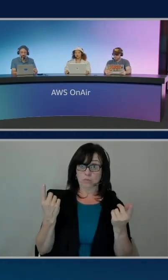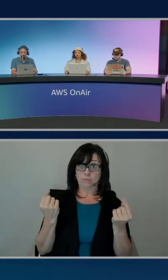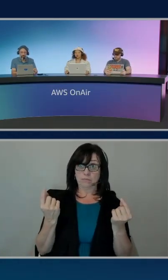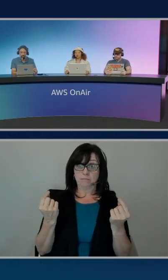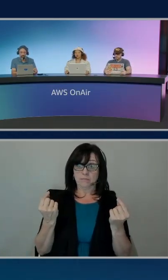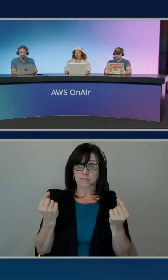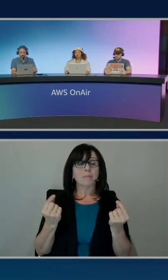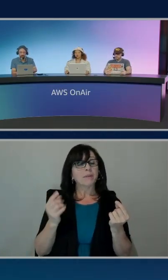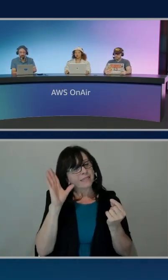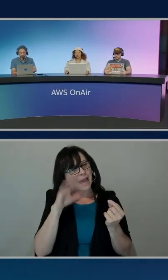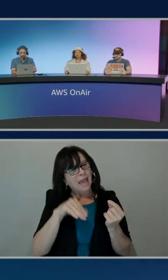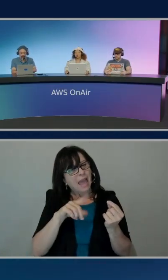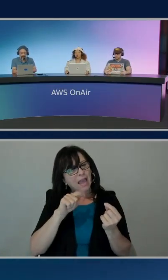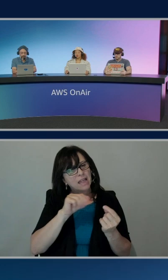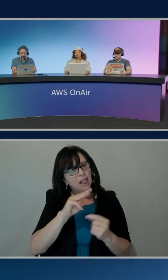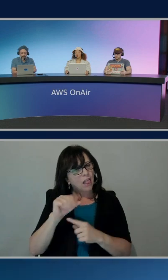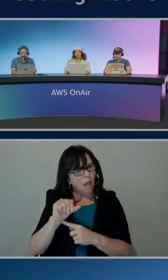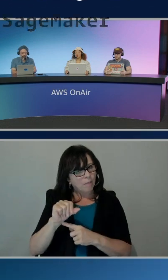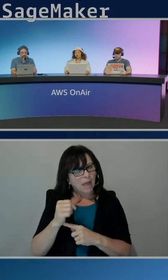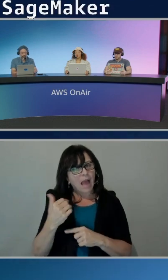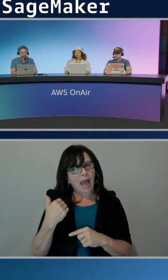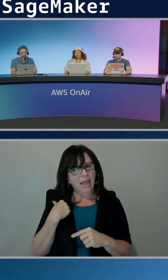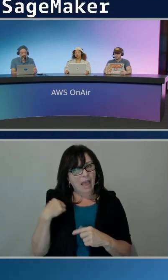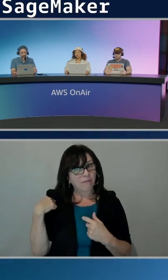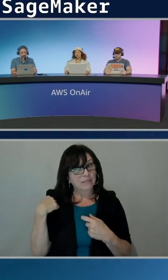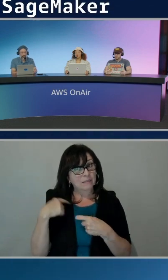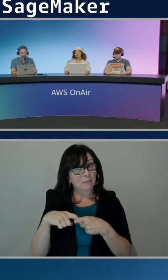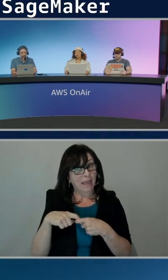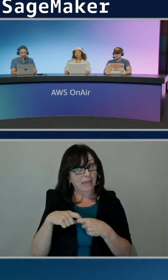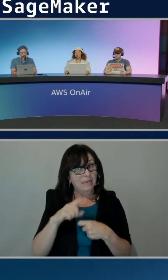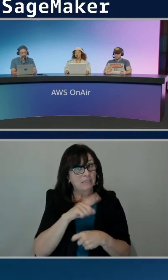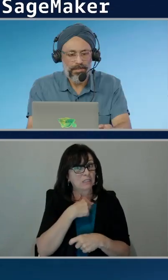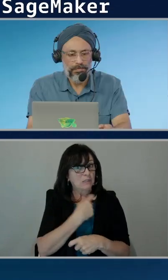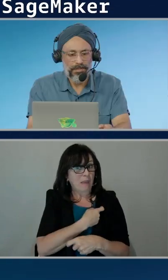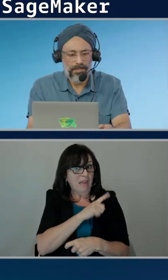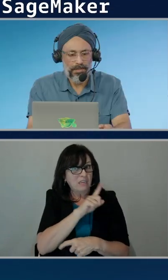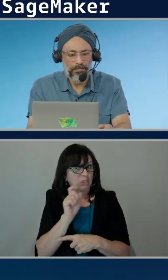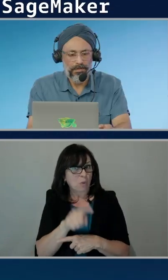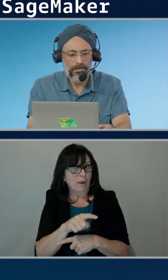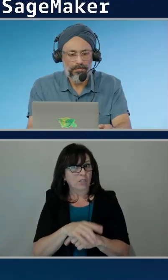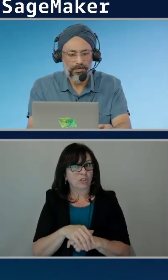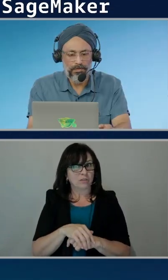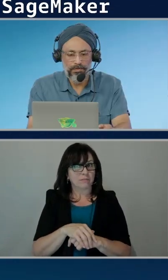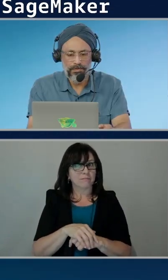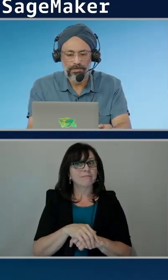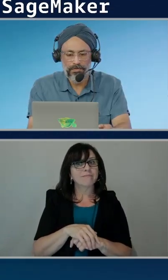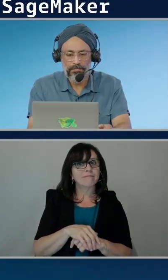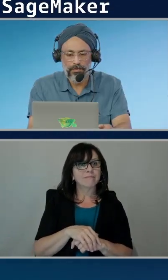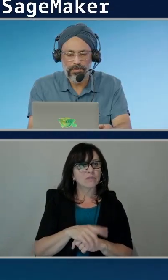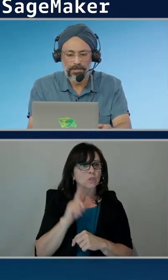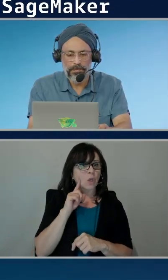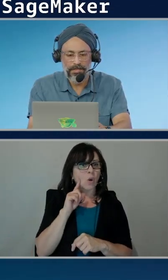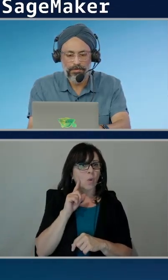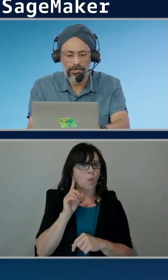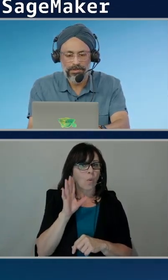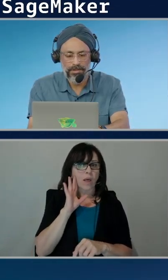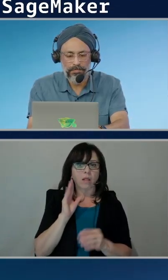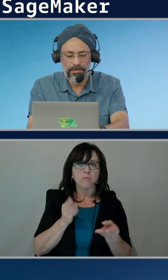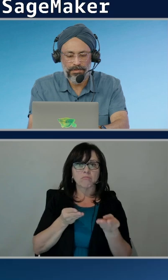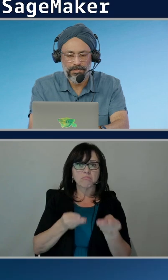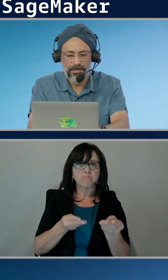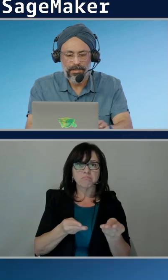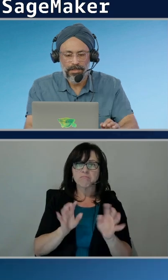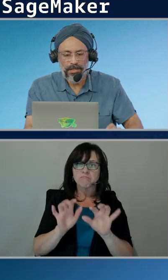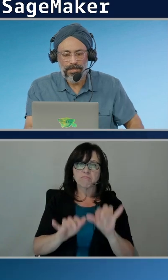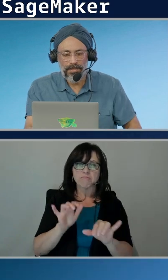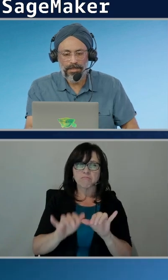hey, Llama, I've got a Spanish question coming up. So I'm going to put a Spanish question up